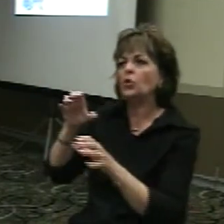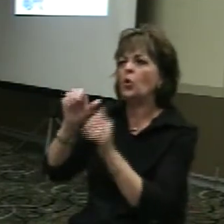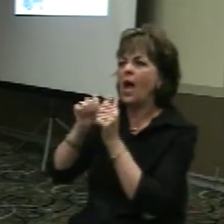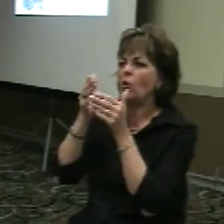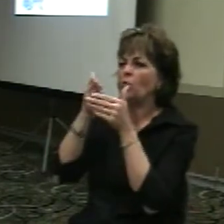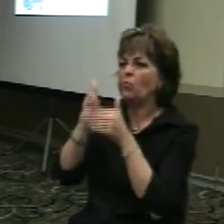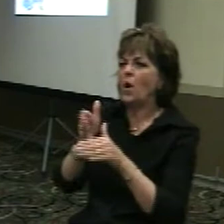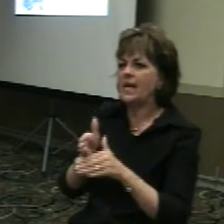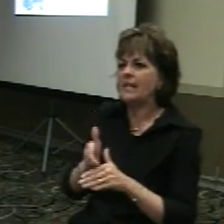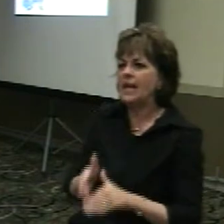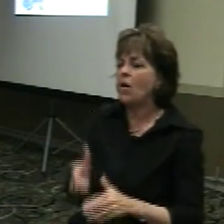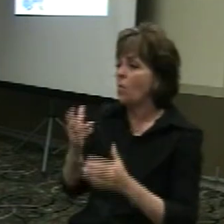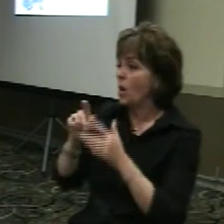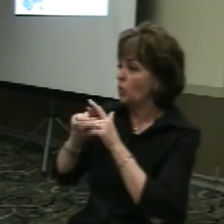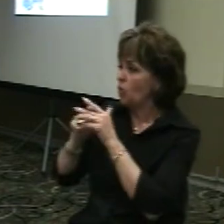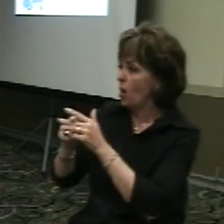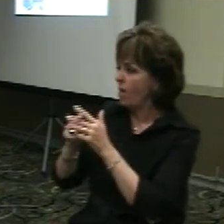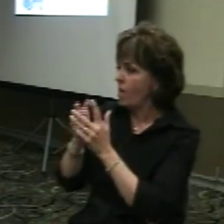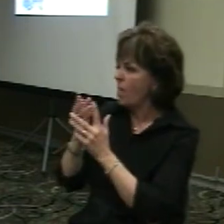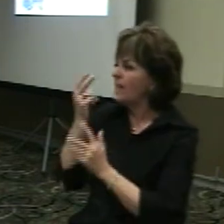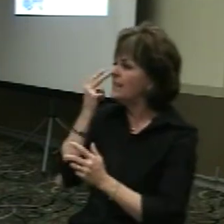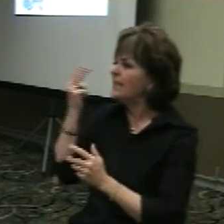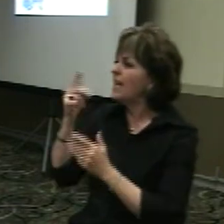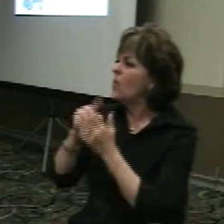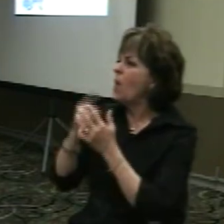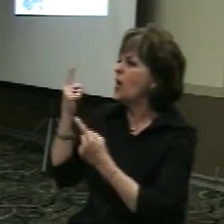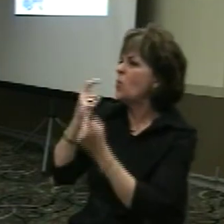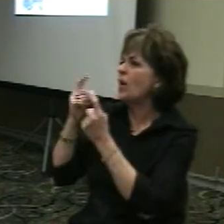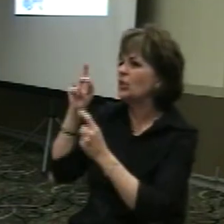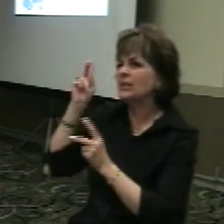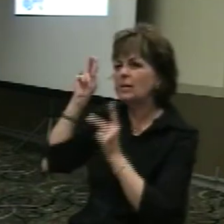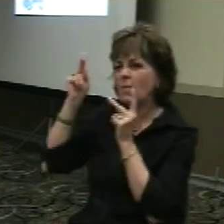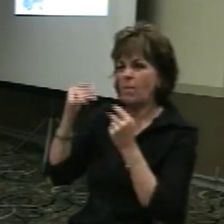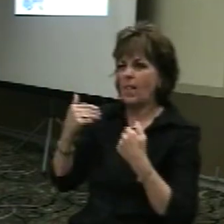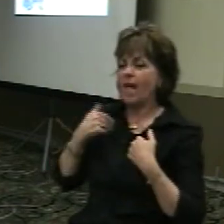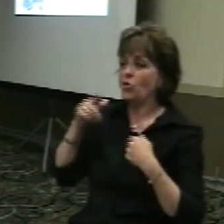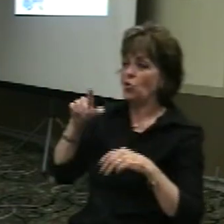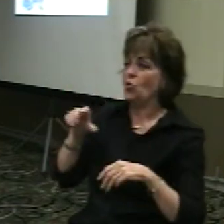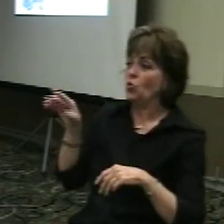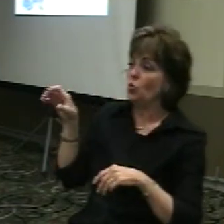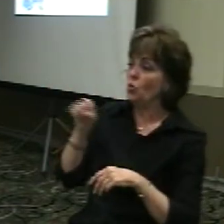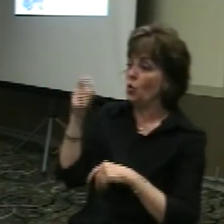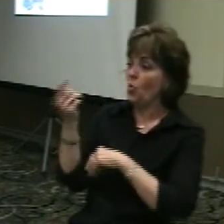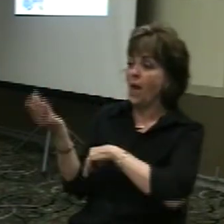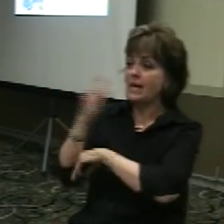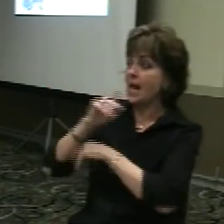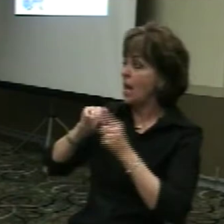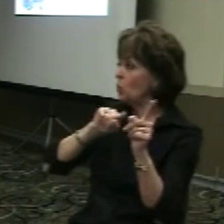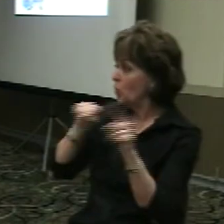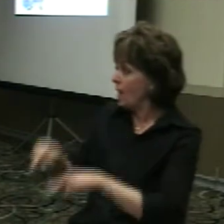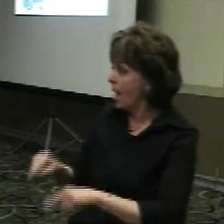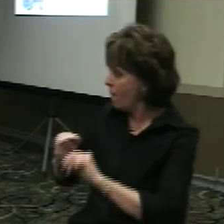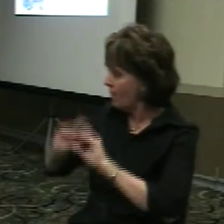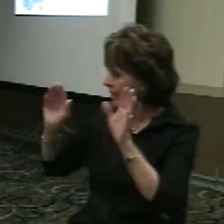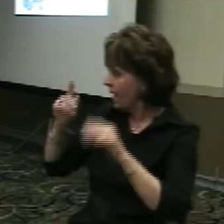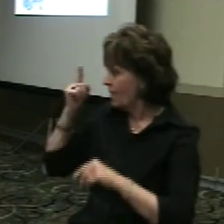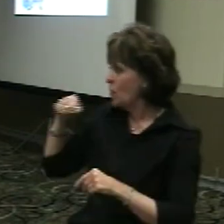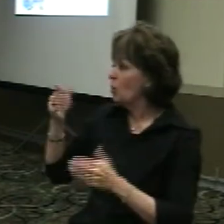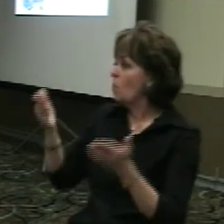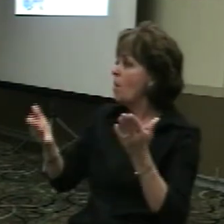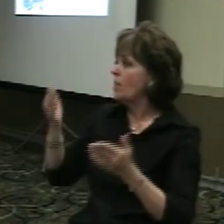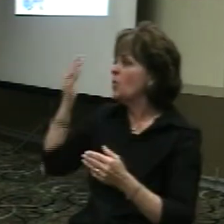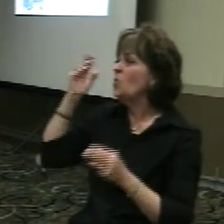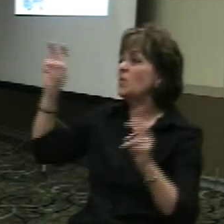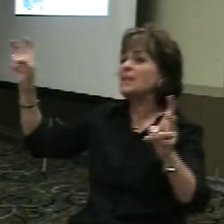break this down. But I want to start off by just seeing what questions people have, because you took a day, you're coming here. Obviously, I think you probably